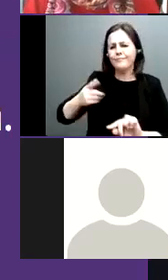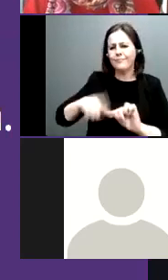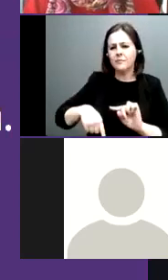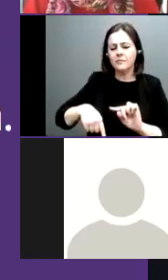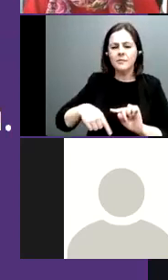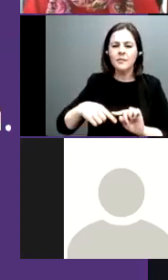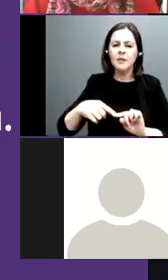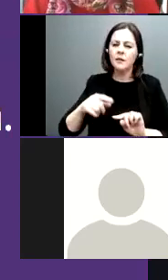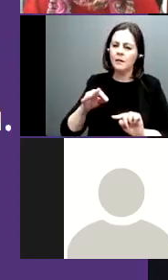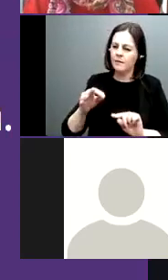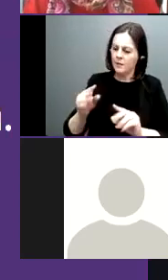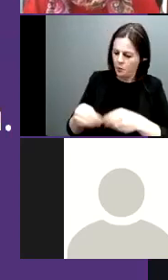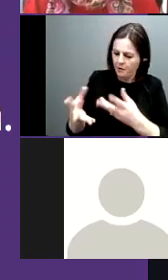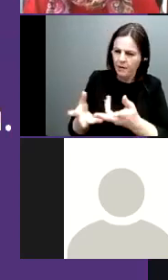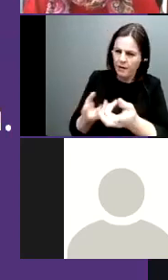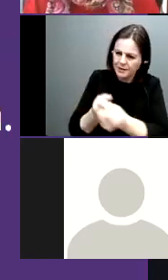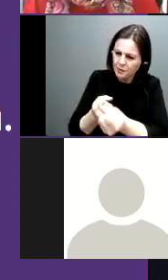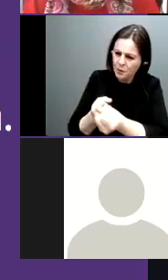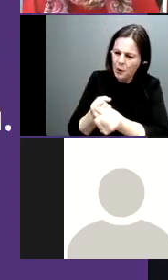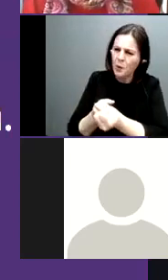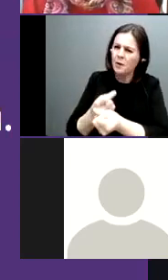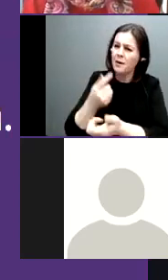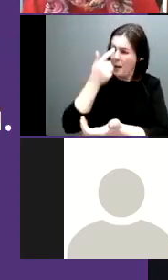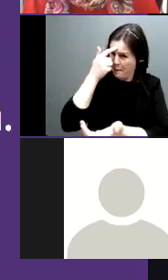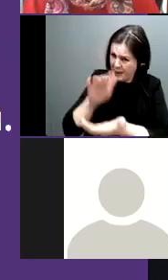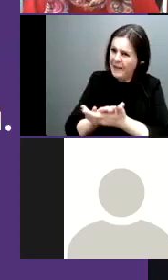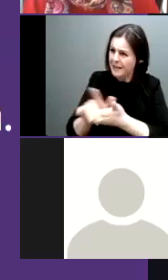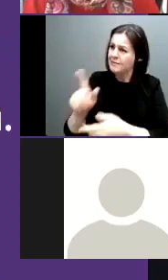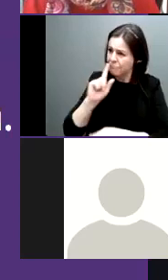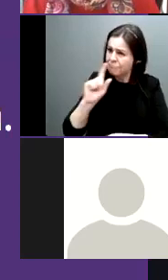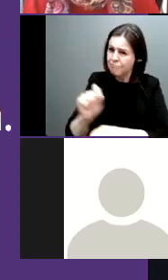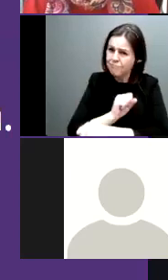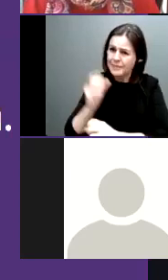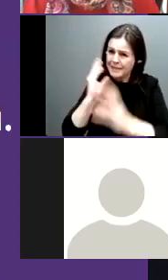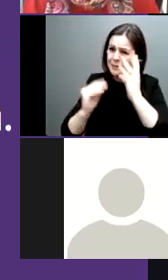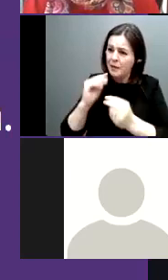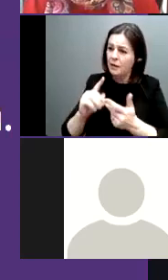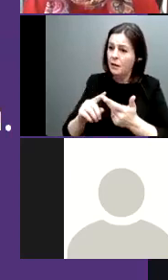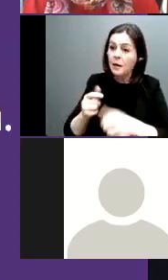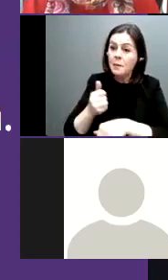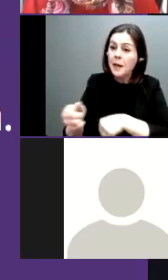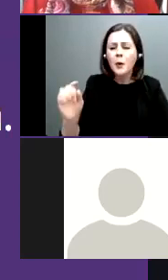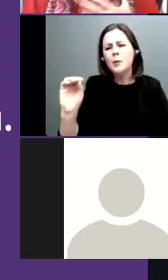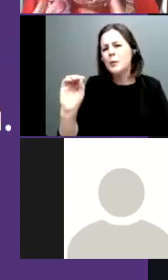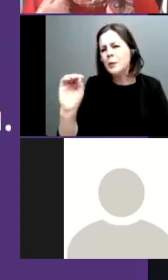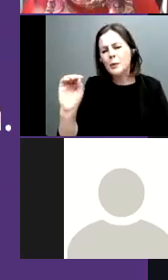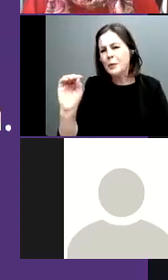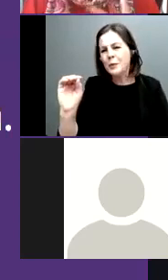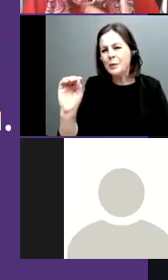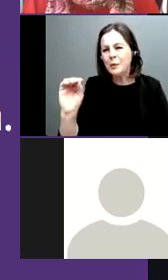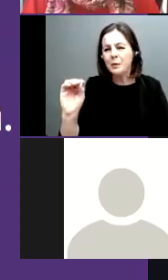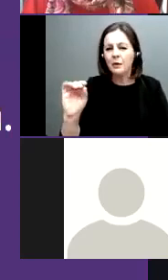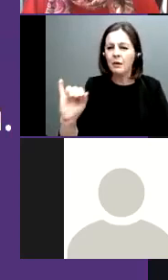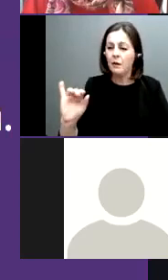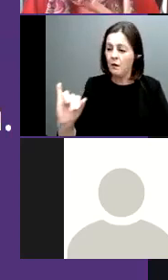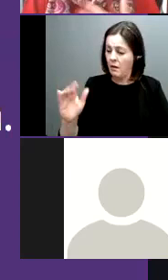being believed that it happened, not being blamed for what happened, working through all that guilt